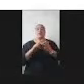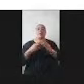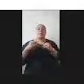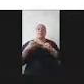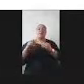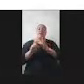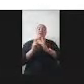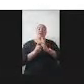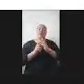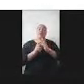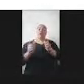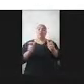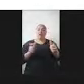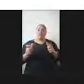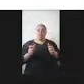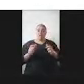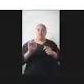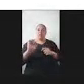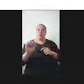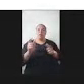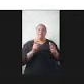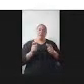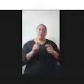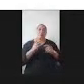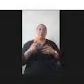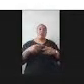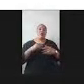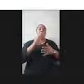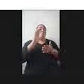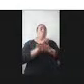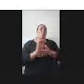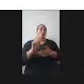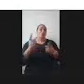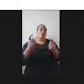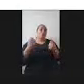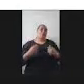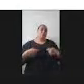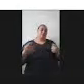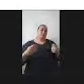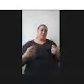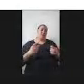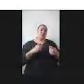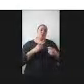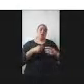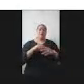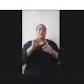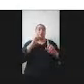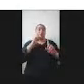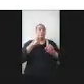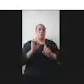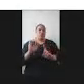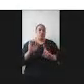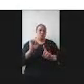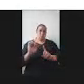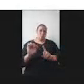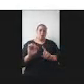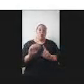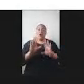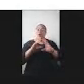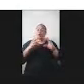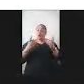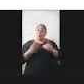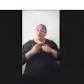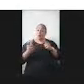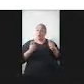governance, managed to almost spend the entire budget. With regard to the targets, the department managed to